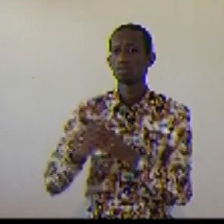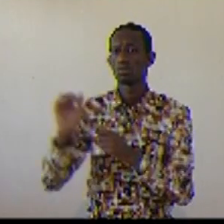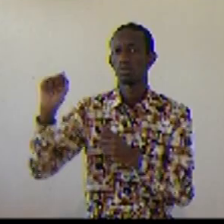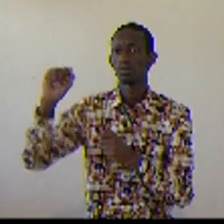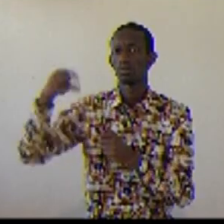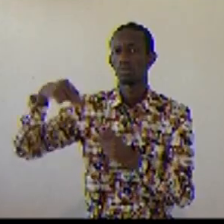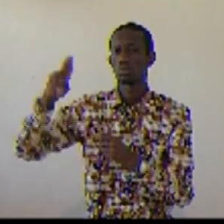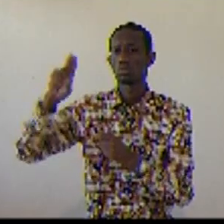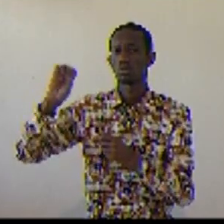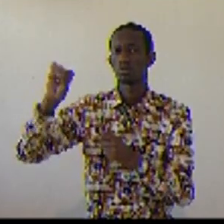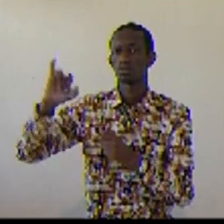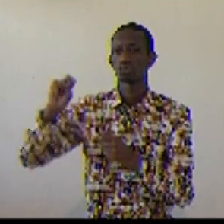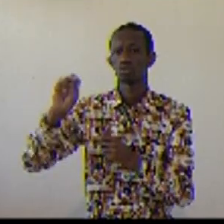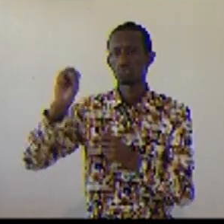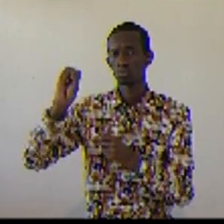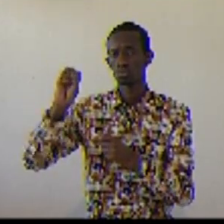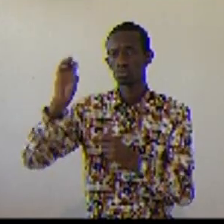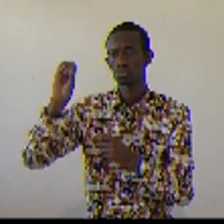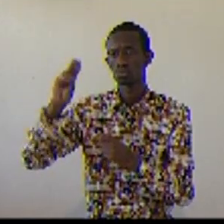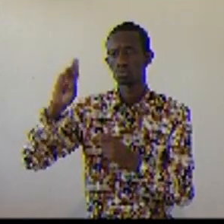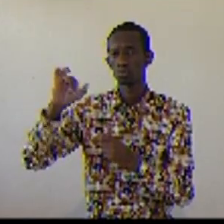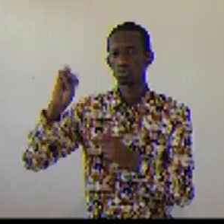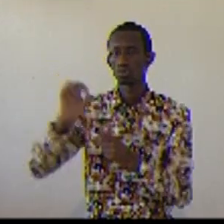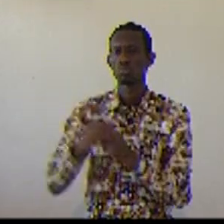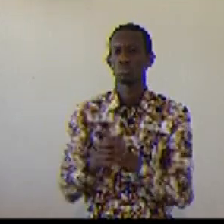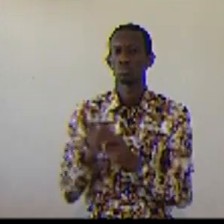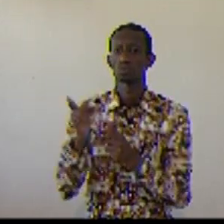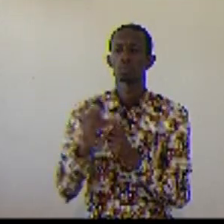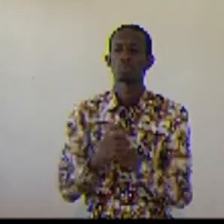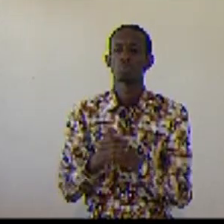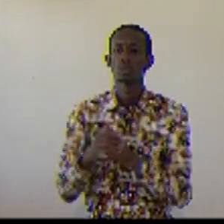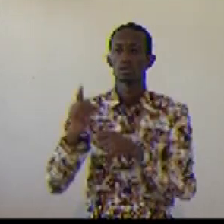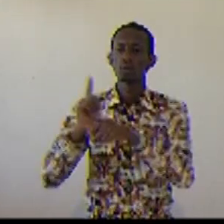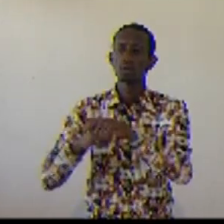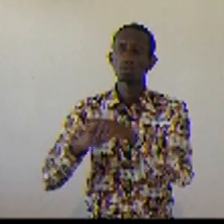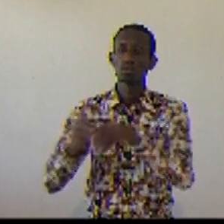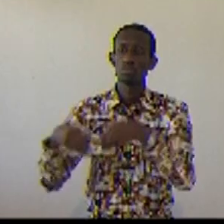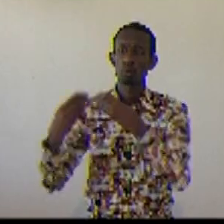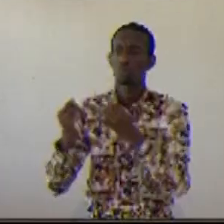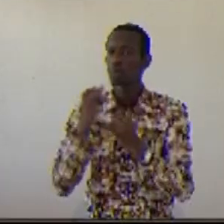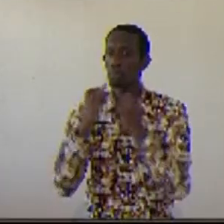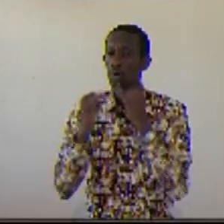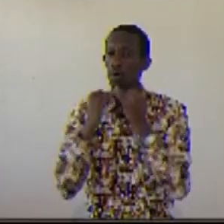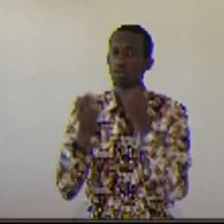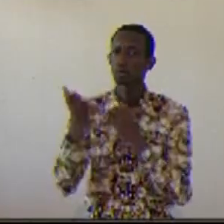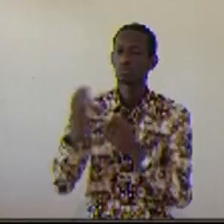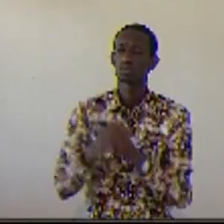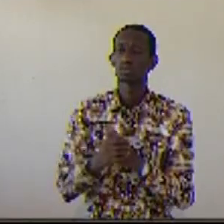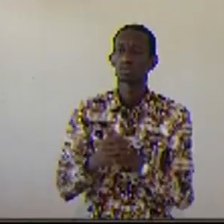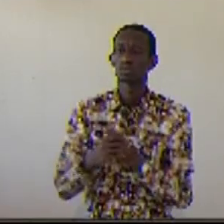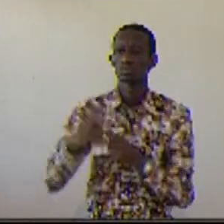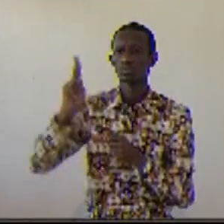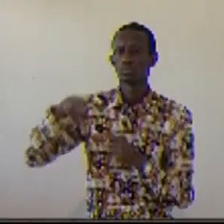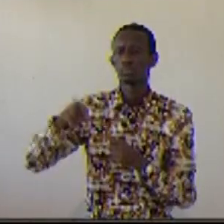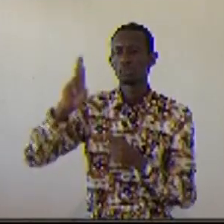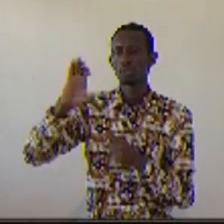hydrochloric acid, and distilled water, the conical flask. The time taken for the formation of precipitate of